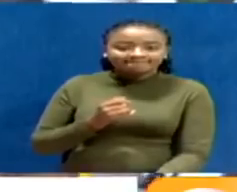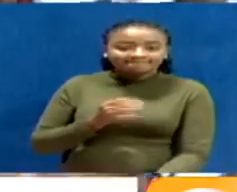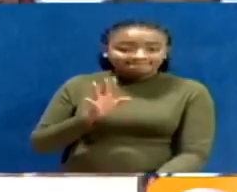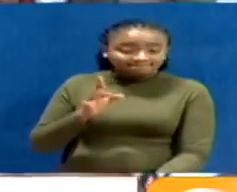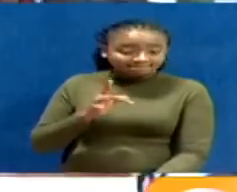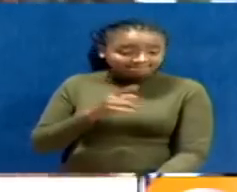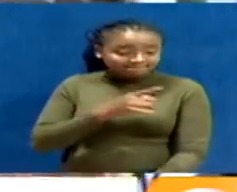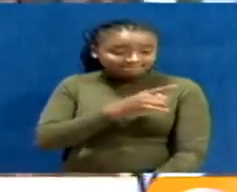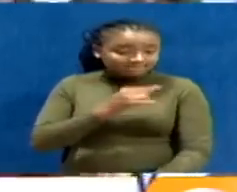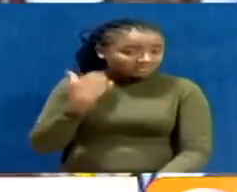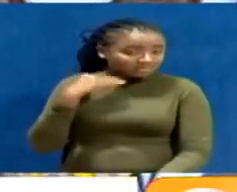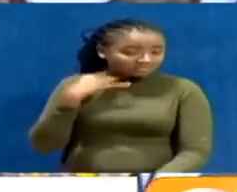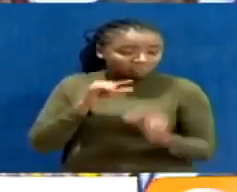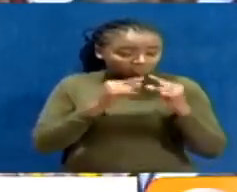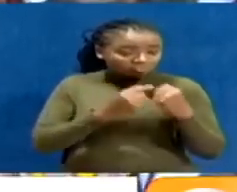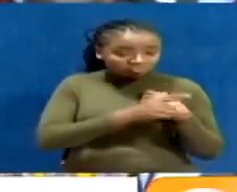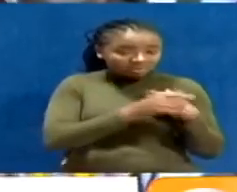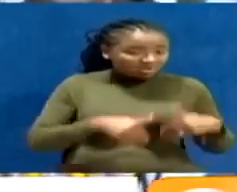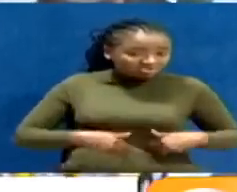hao vijana kama si juhudi zenu,